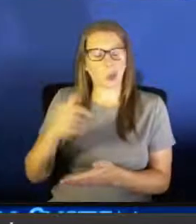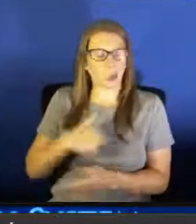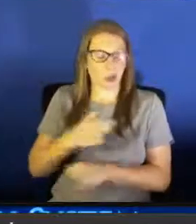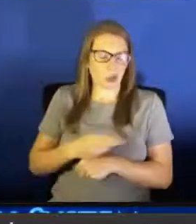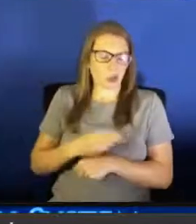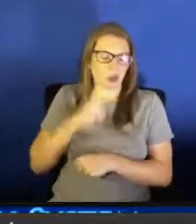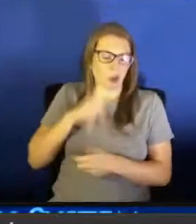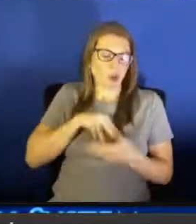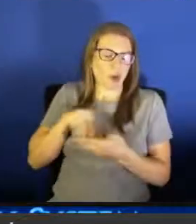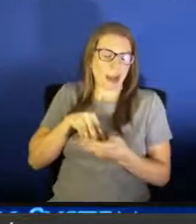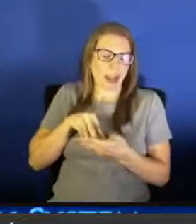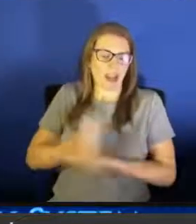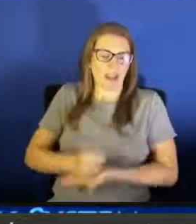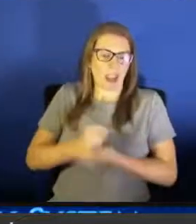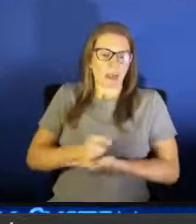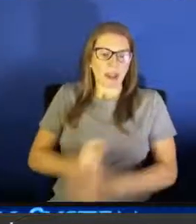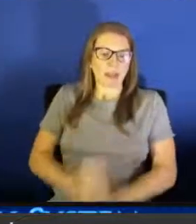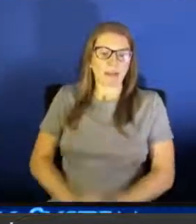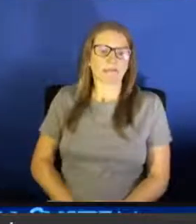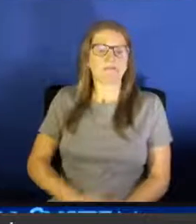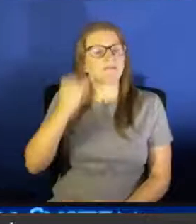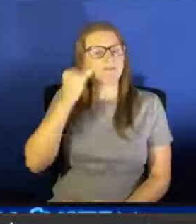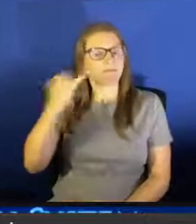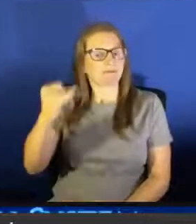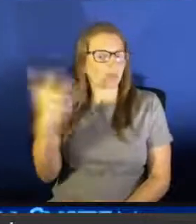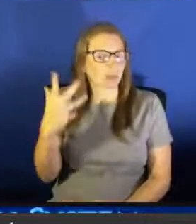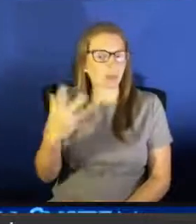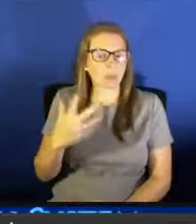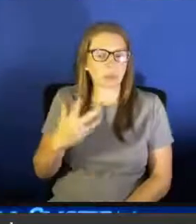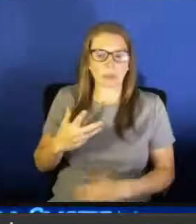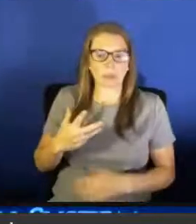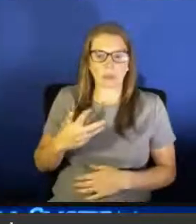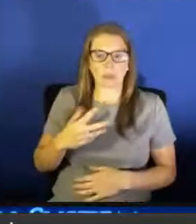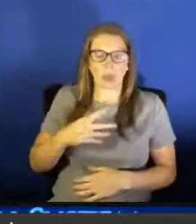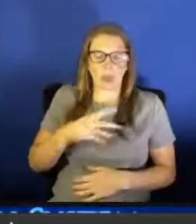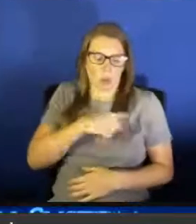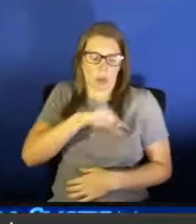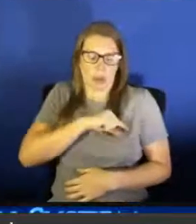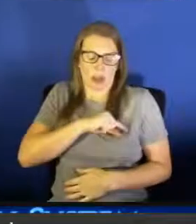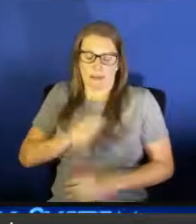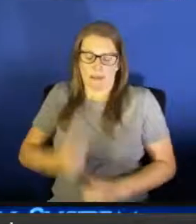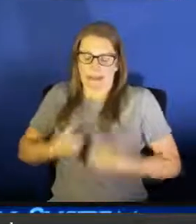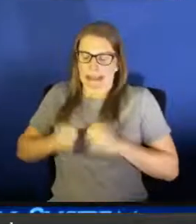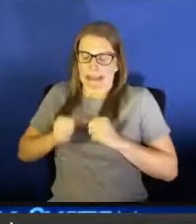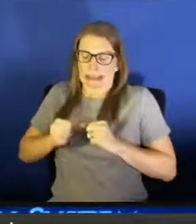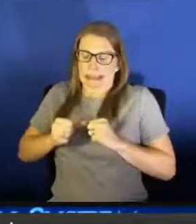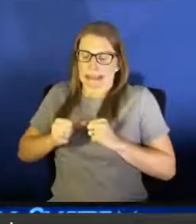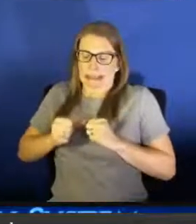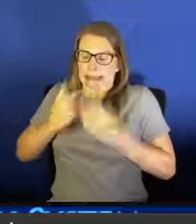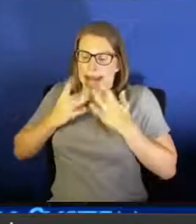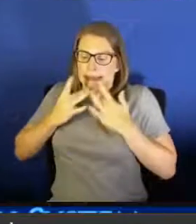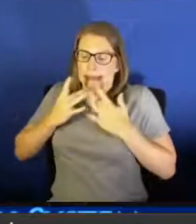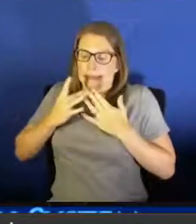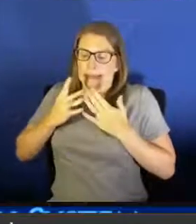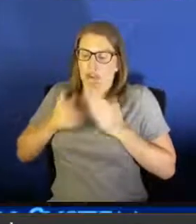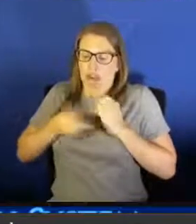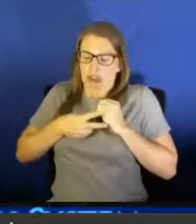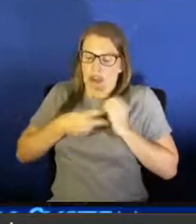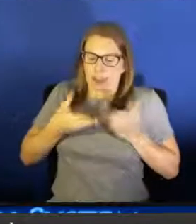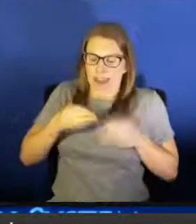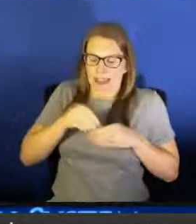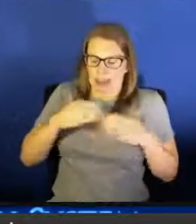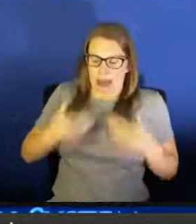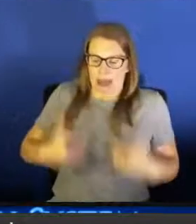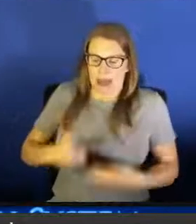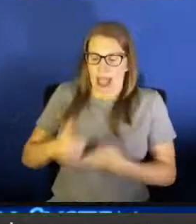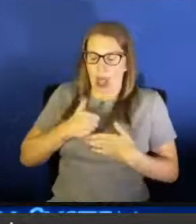idea is to spare the quality of life and preserve things in the body that help continue the quality of